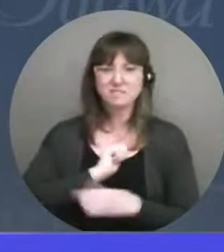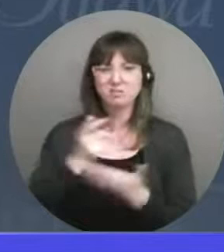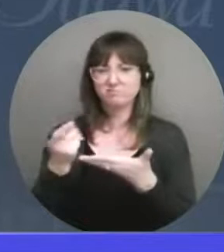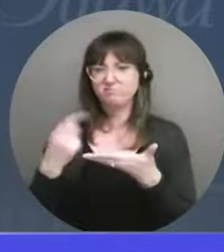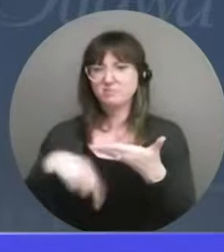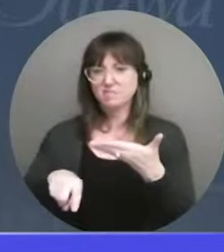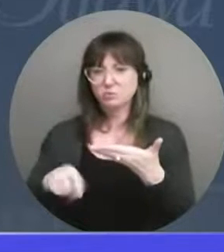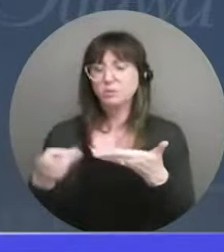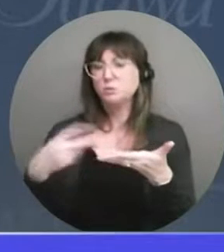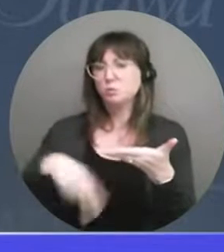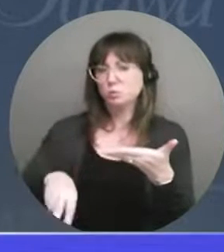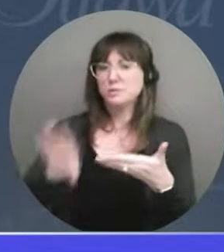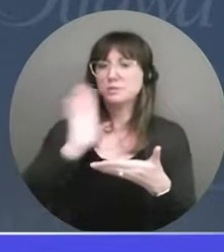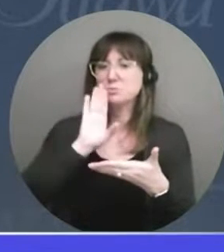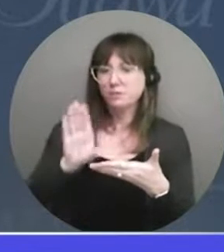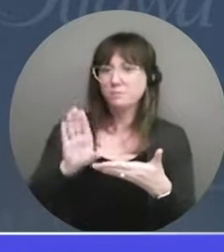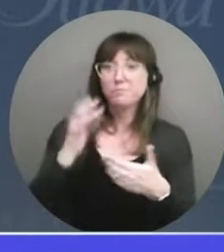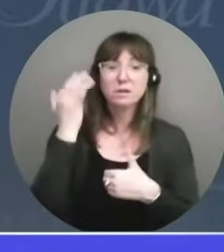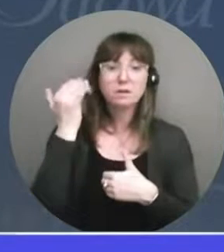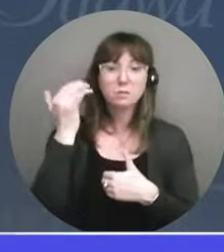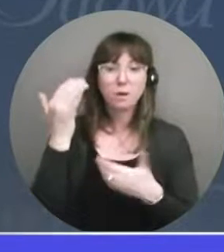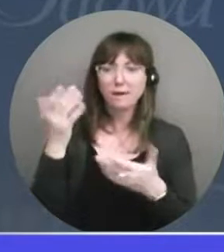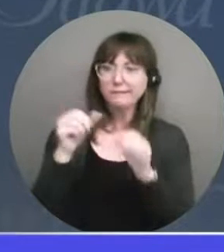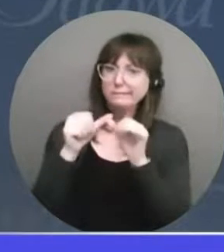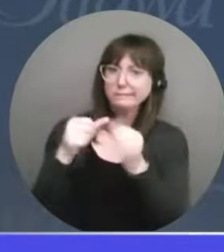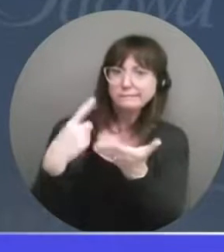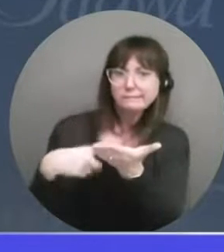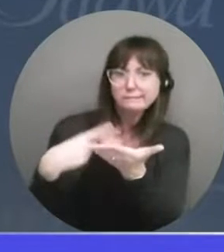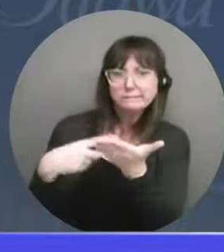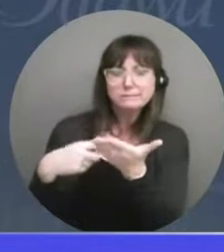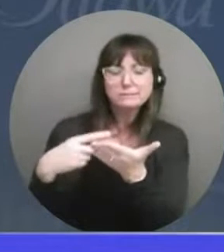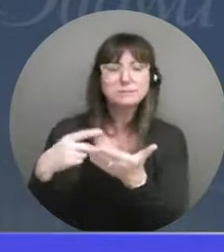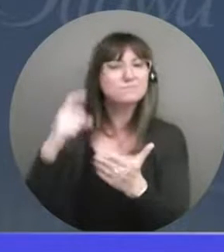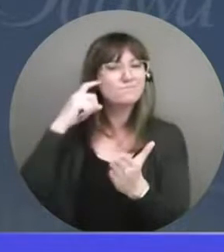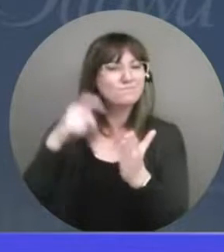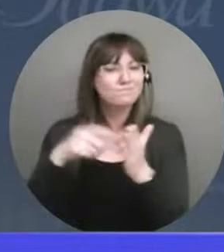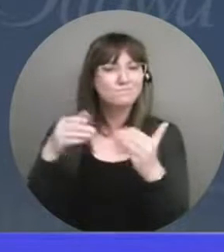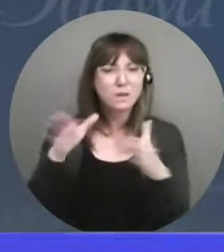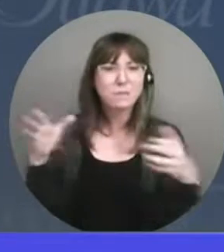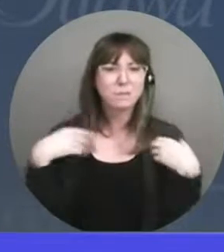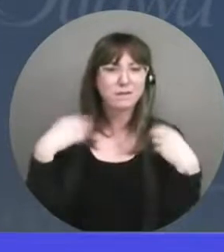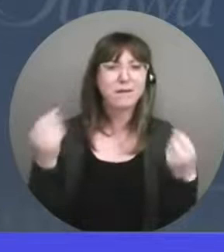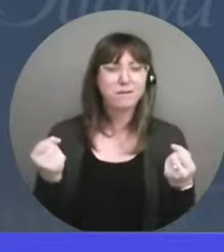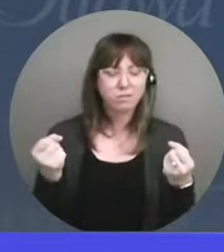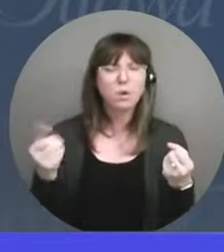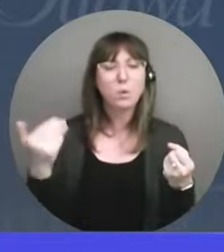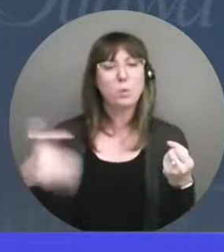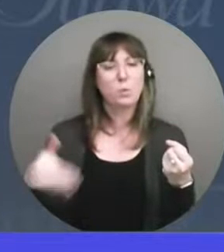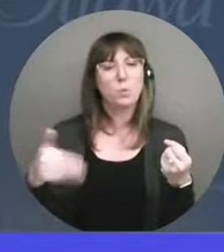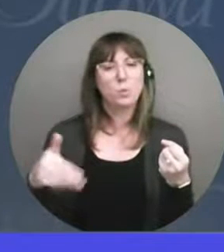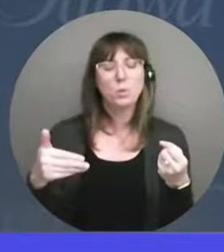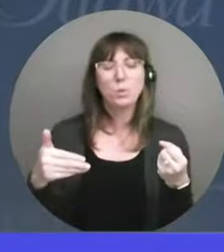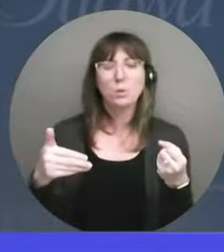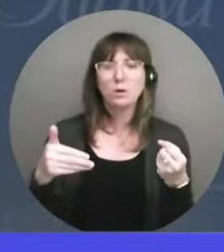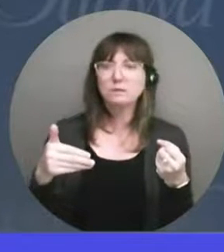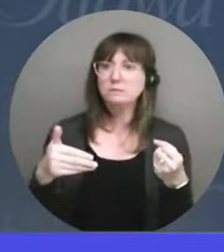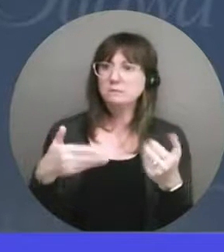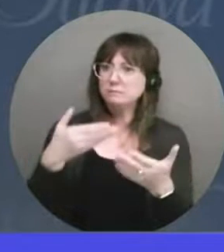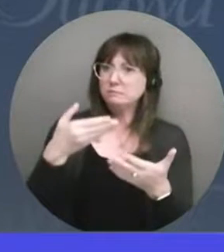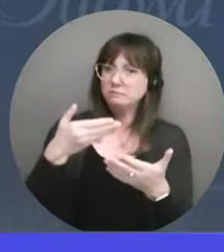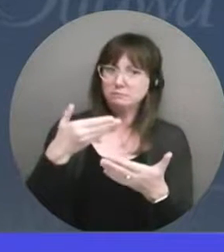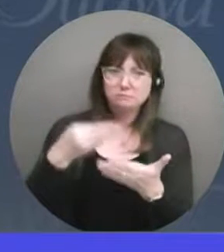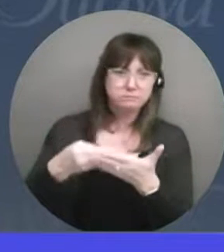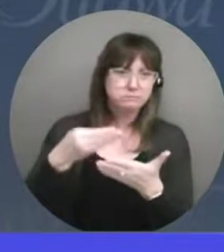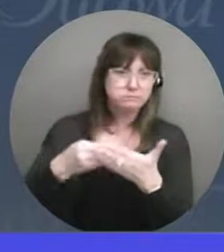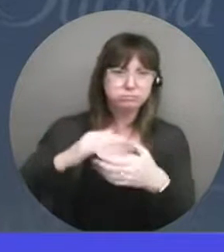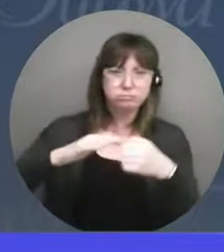after, because we recognize that public health has extraordinary financial pressures put on them,